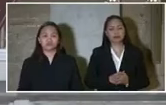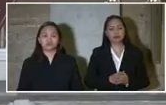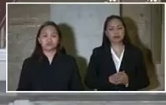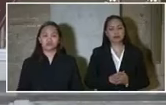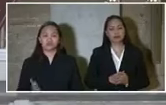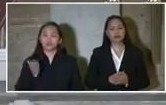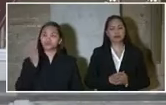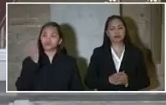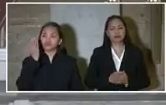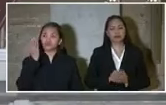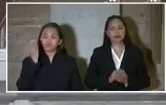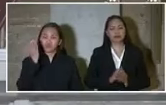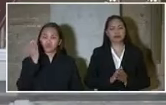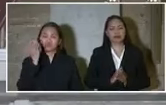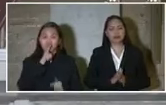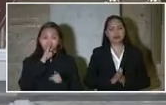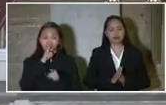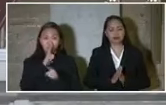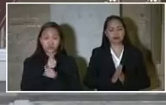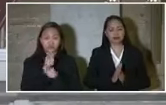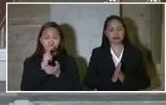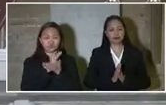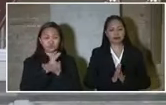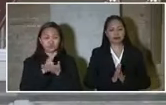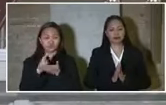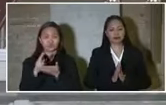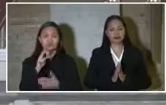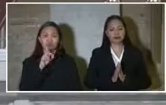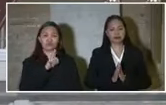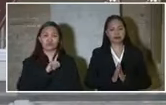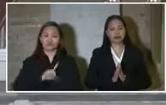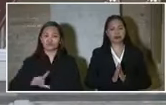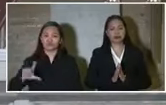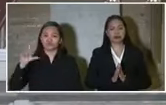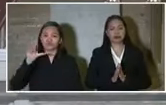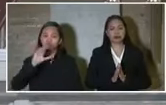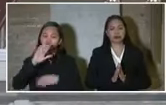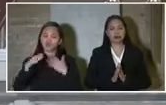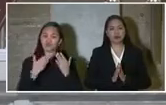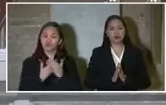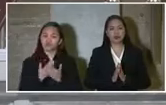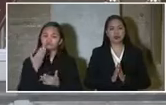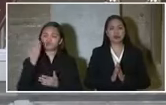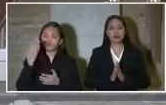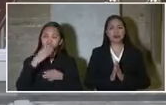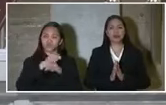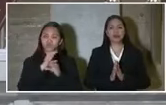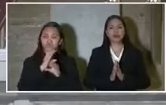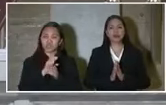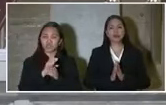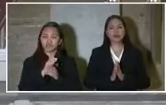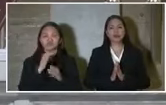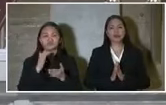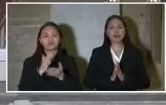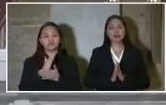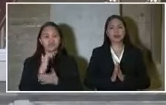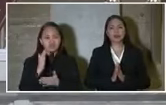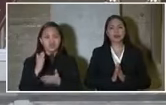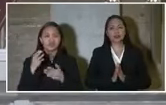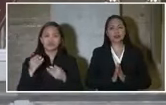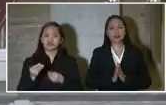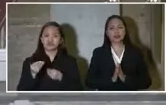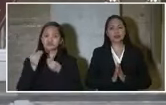You are indeed holy, O Lord, and all you have created rightly gives you